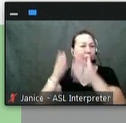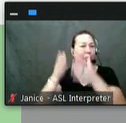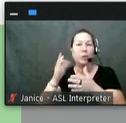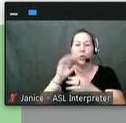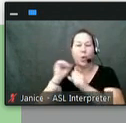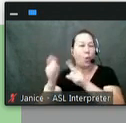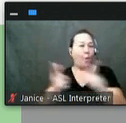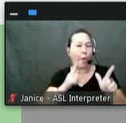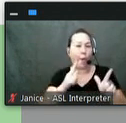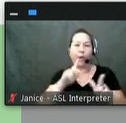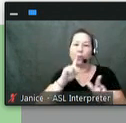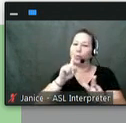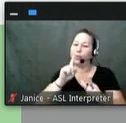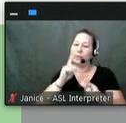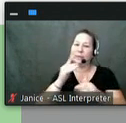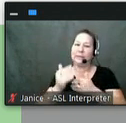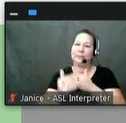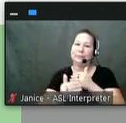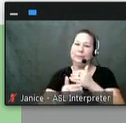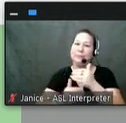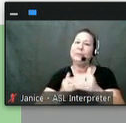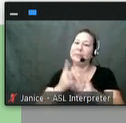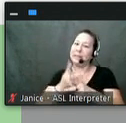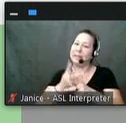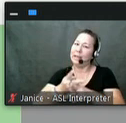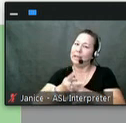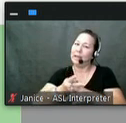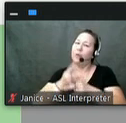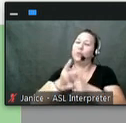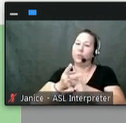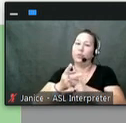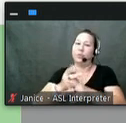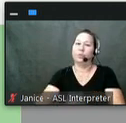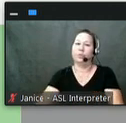That's where we are today in this process.